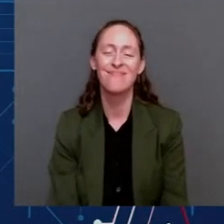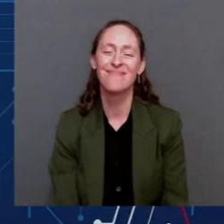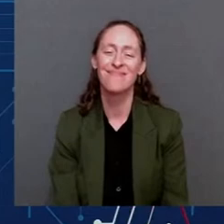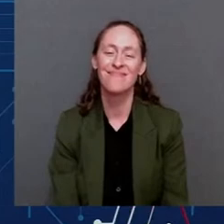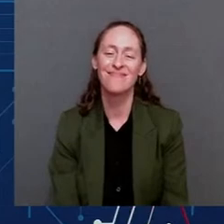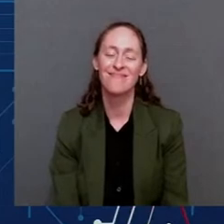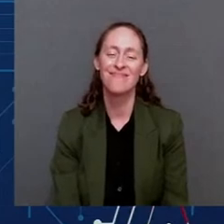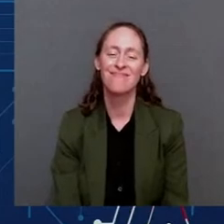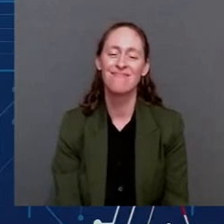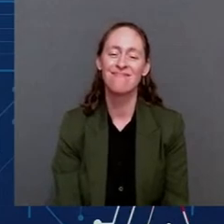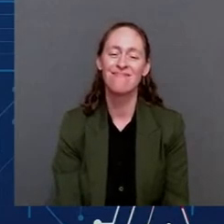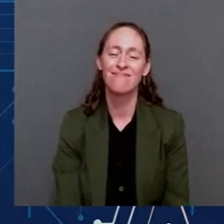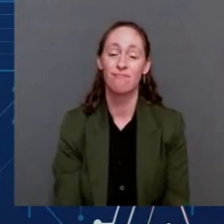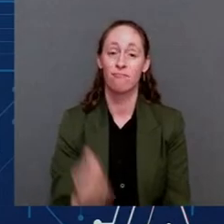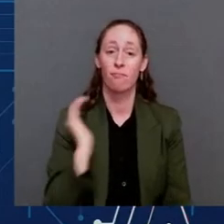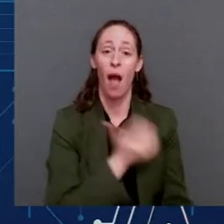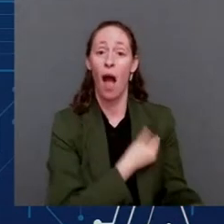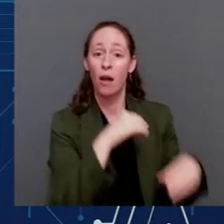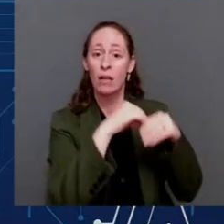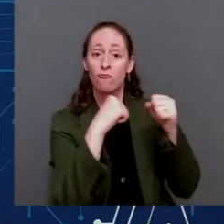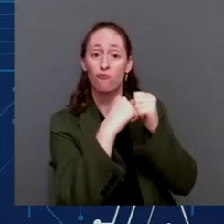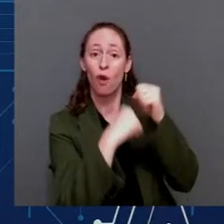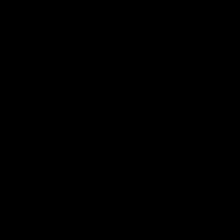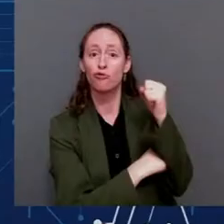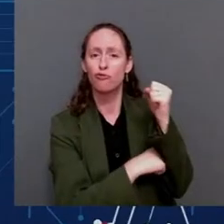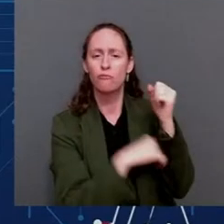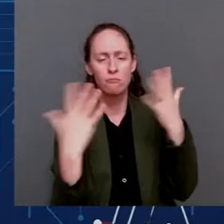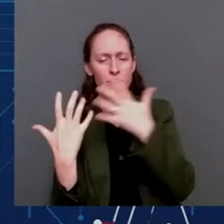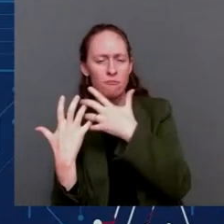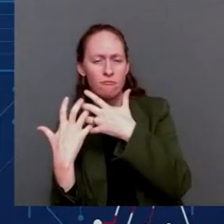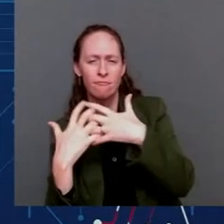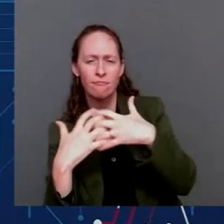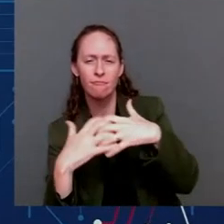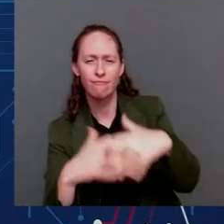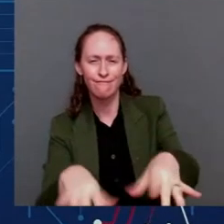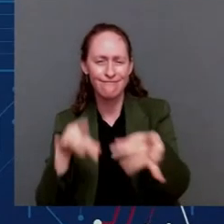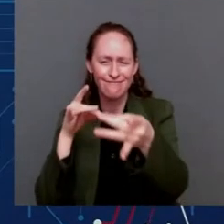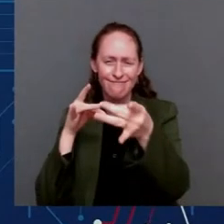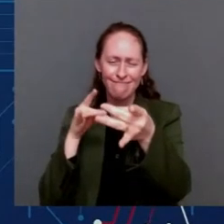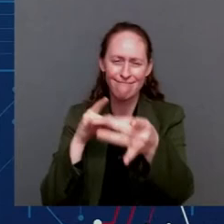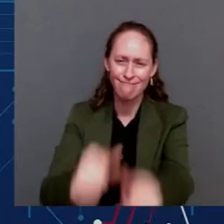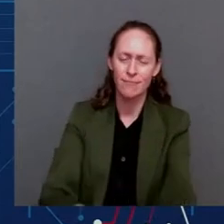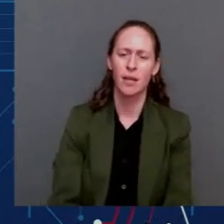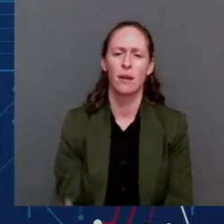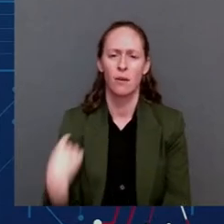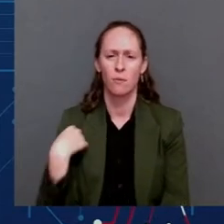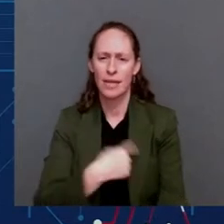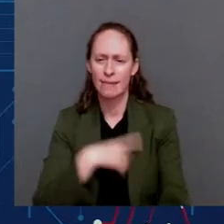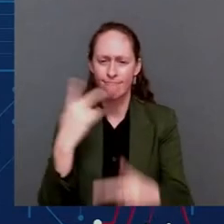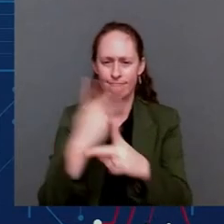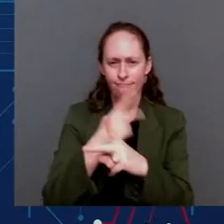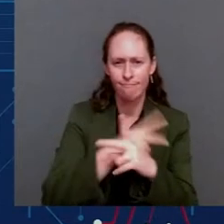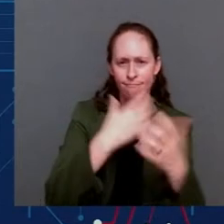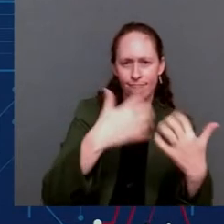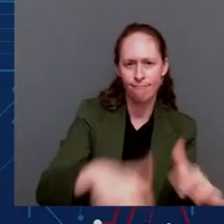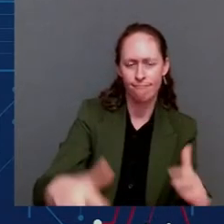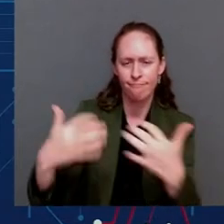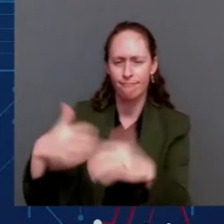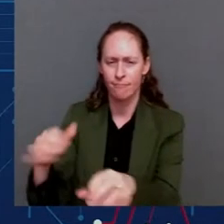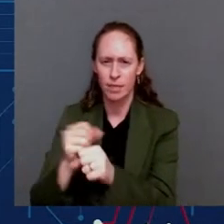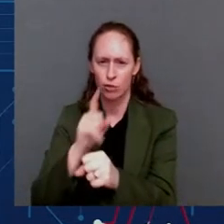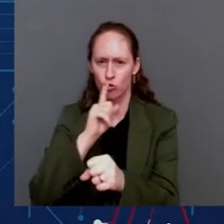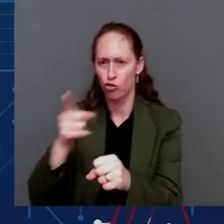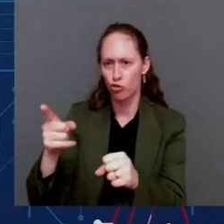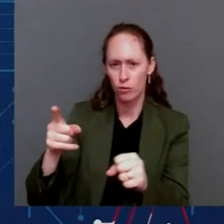the work being done to run the assets is second to none. I just have to say that our operations, shops, and support teams